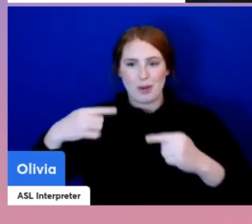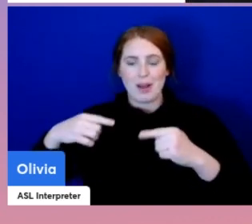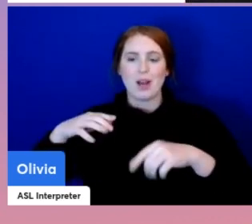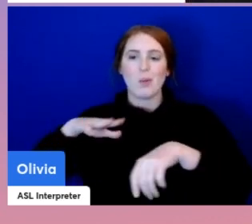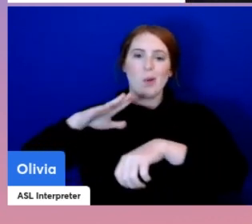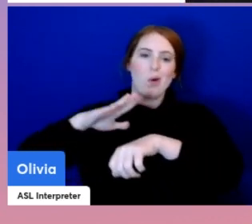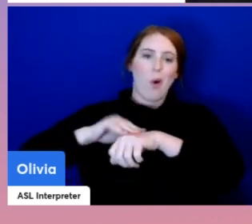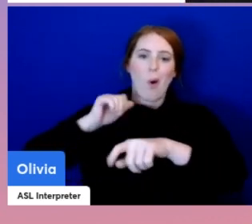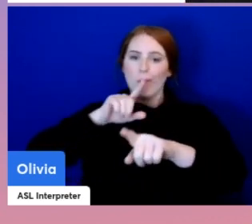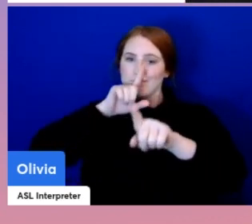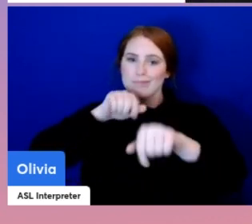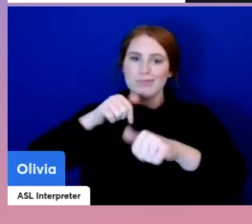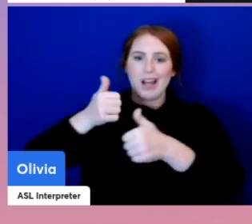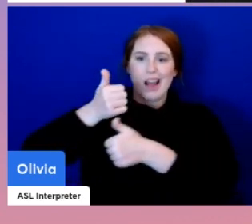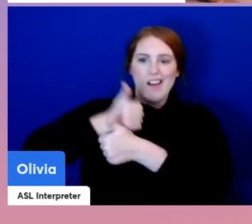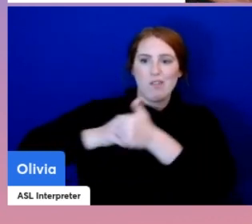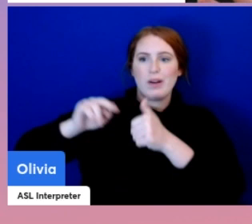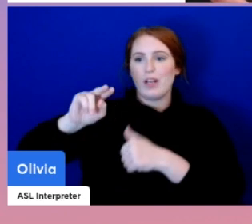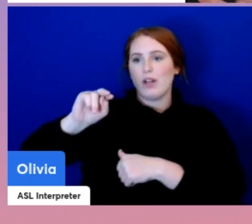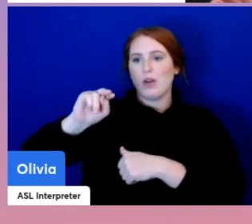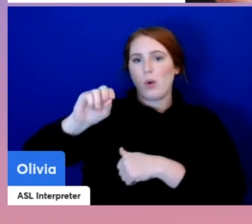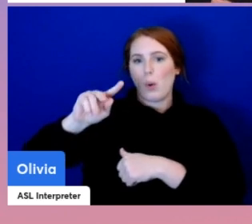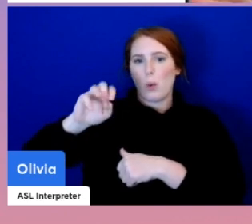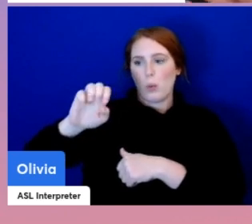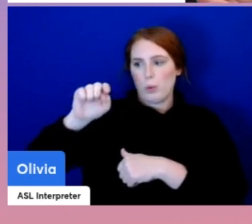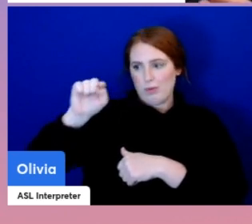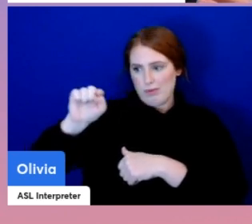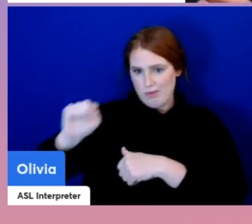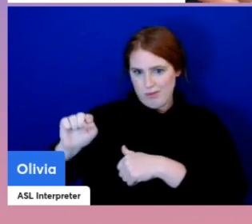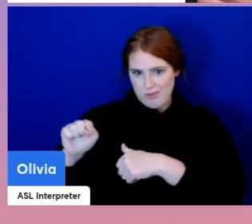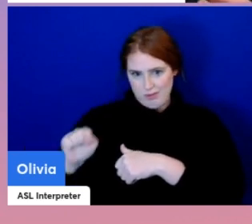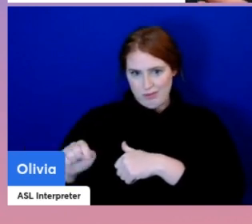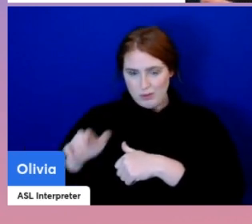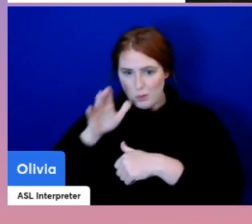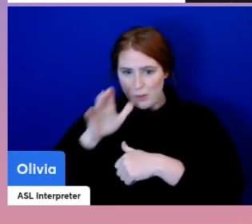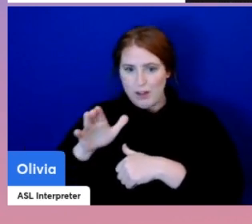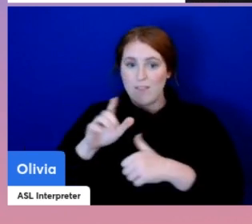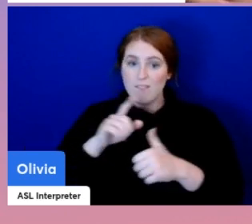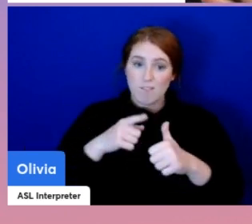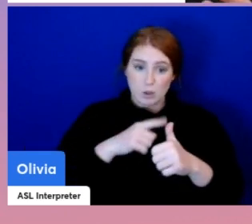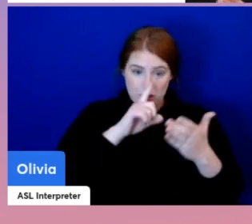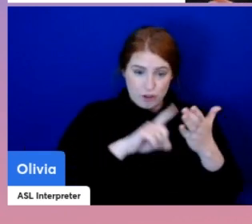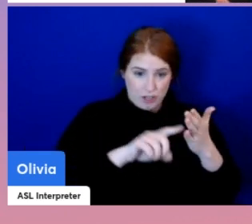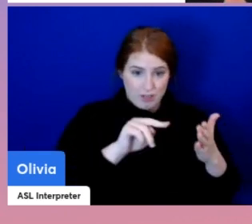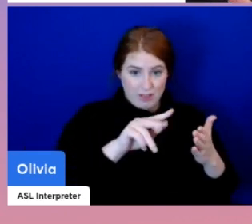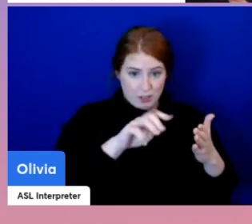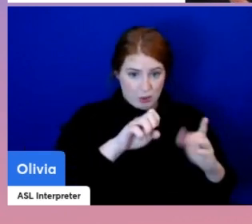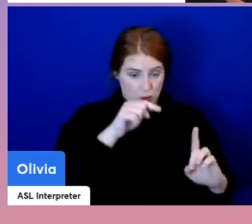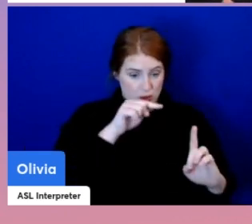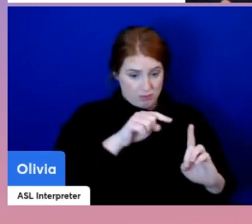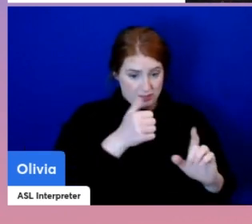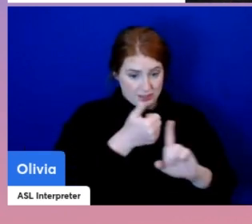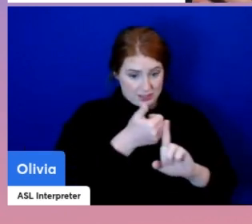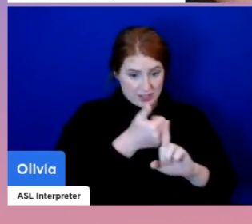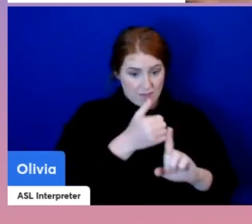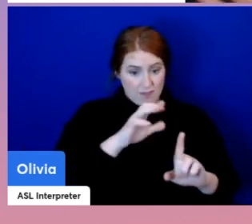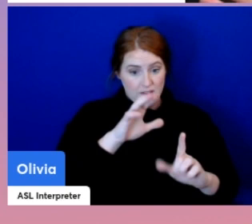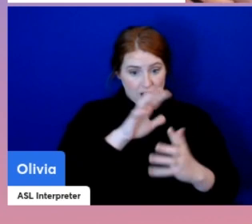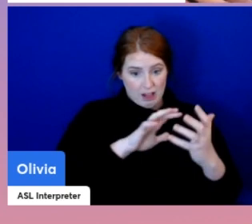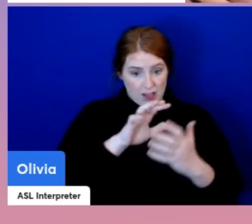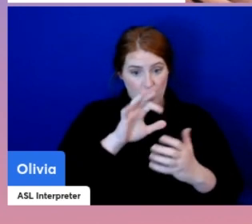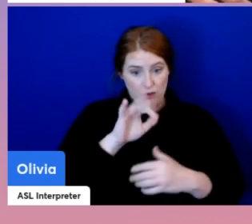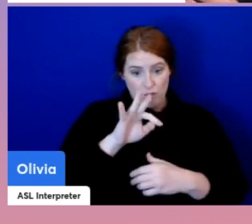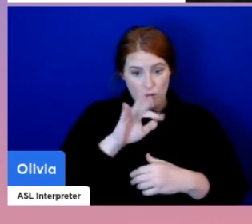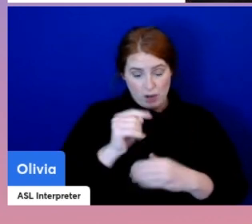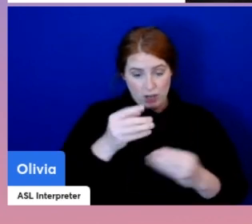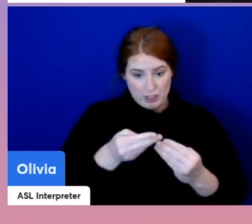graph. The first thing we do is we check if the node itself is a CloudFront distribution. You'll see these predicates a lot when using aspects, as usually we